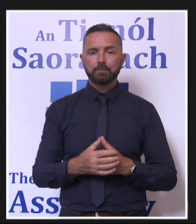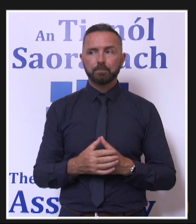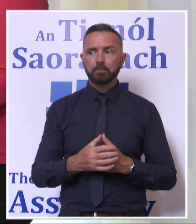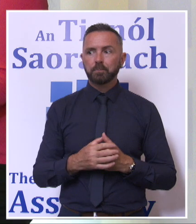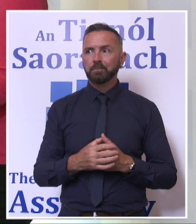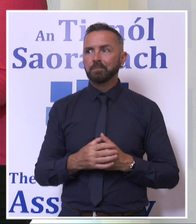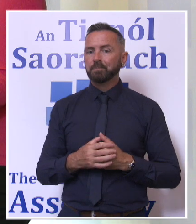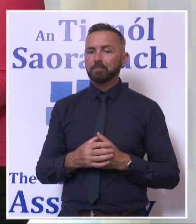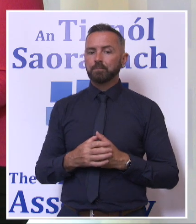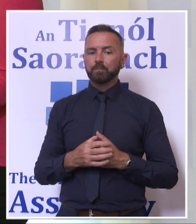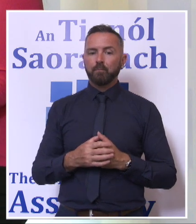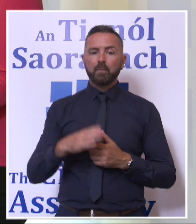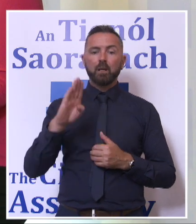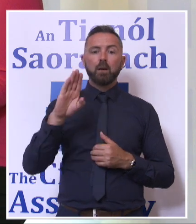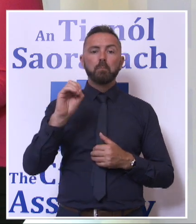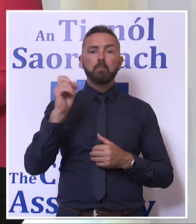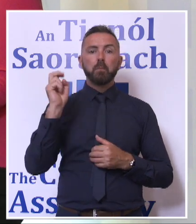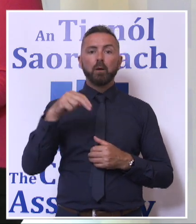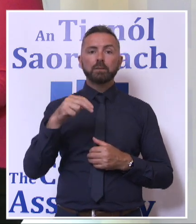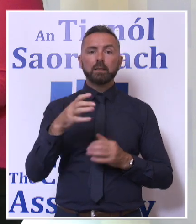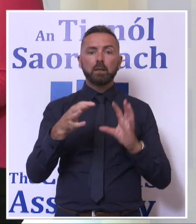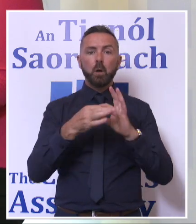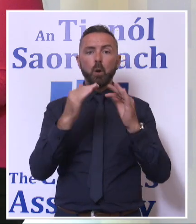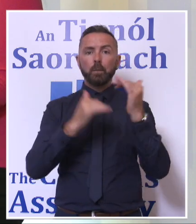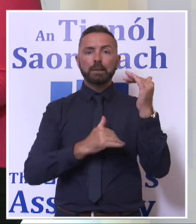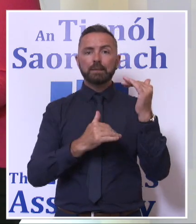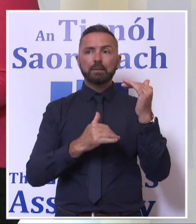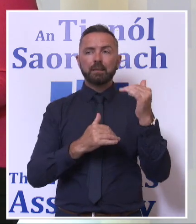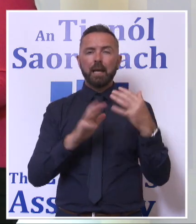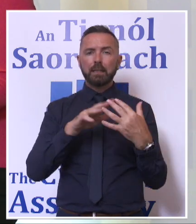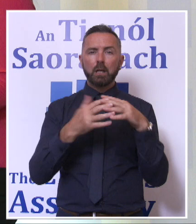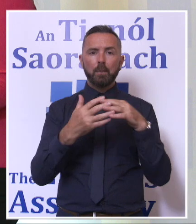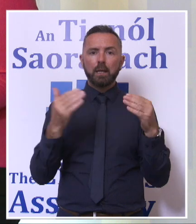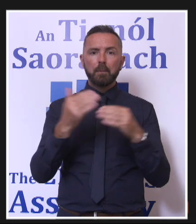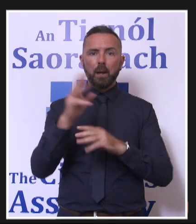Yeah. Boston's homeless situation is complicated by our weather.